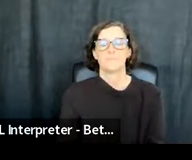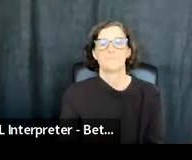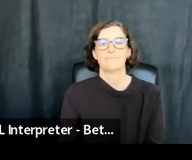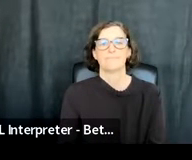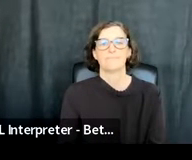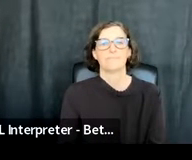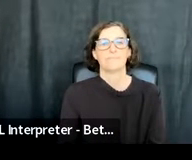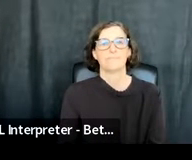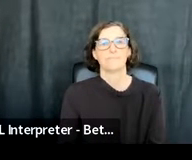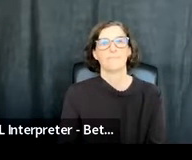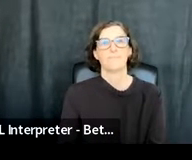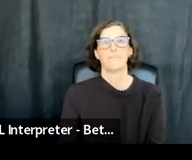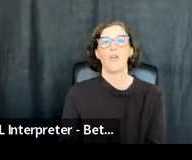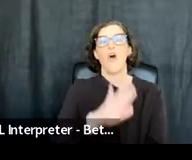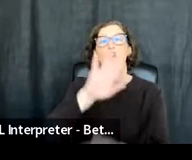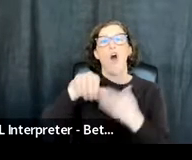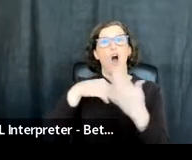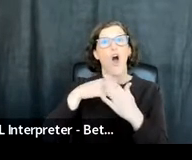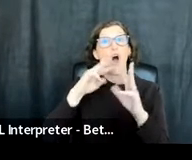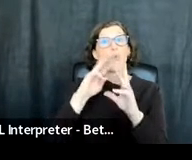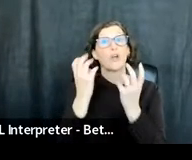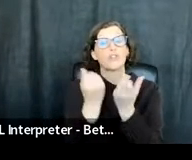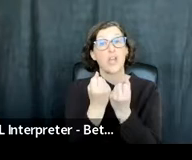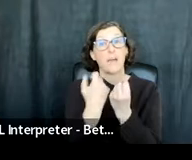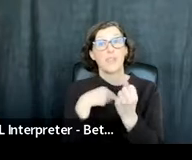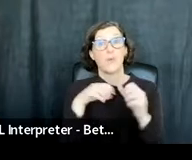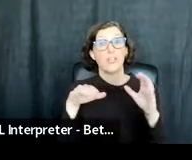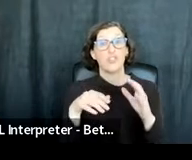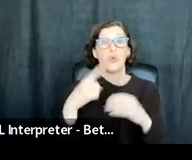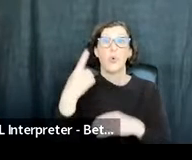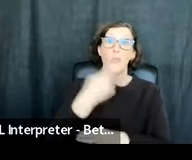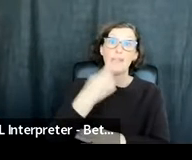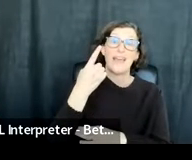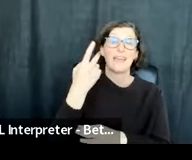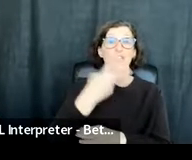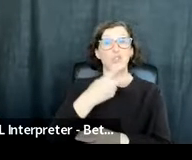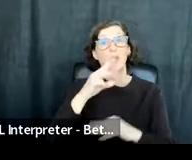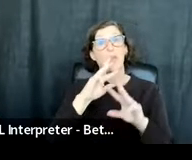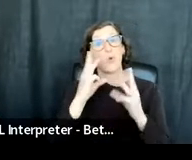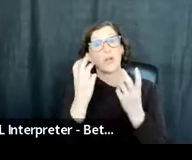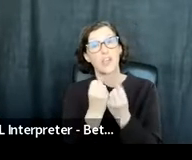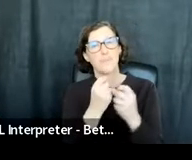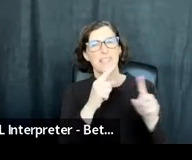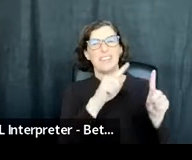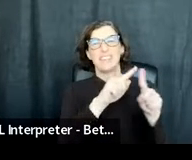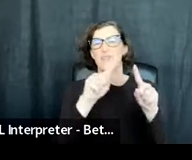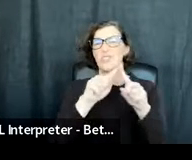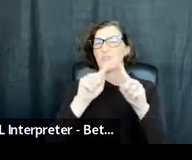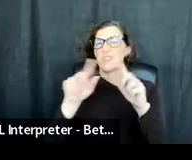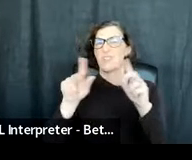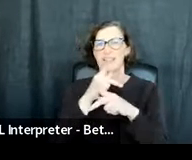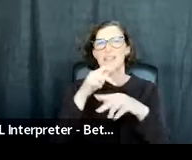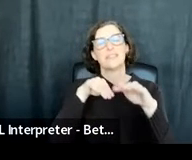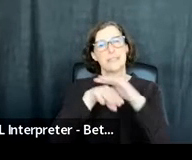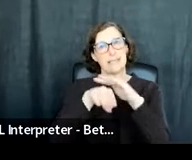And I just brought up all of our workshops that we do, 1 and 2 day workshops on different types of